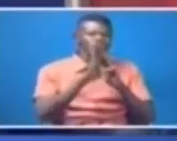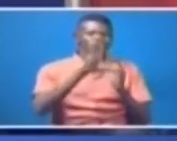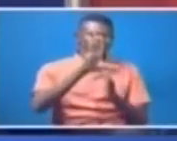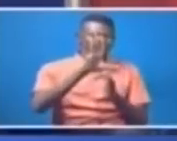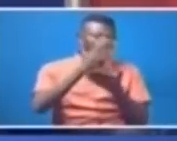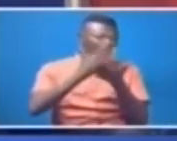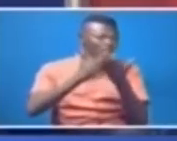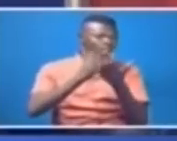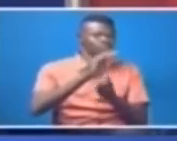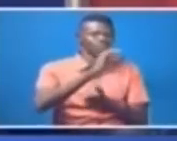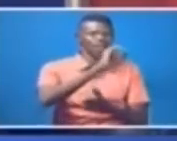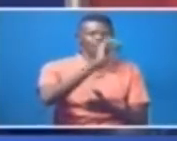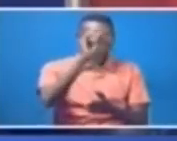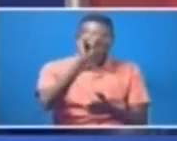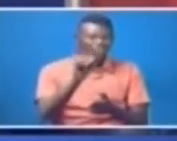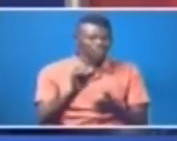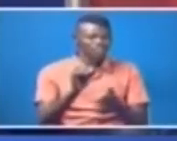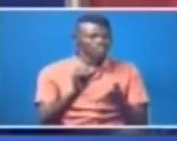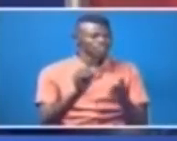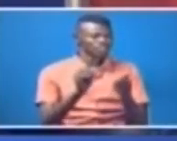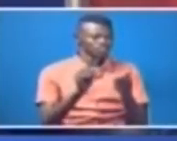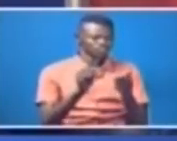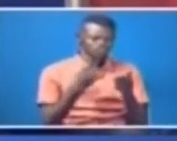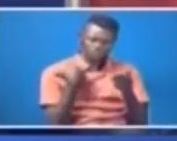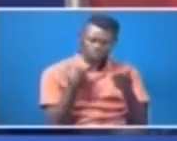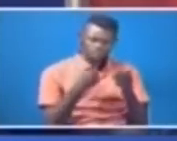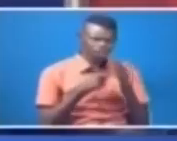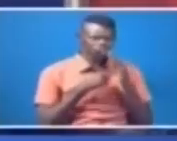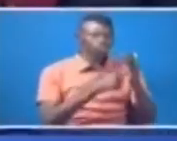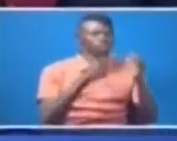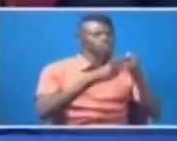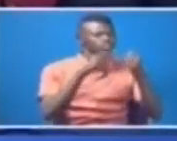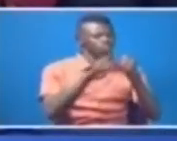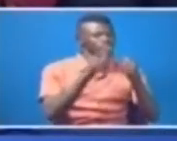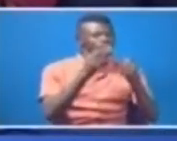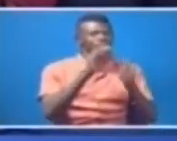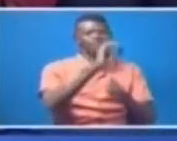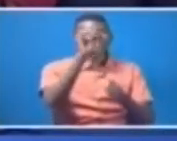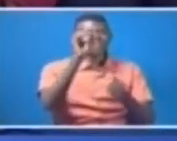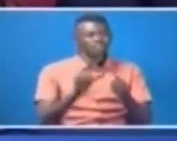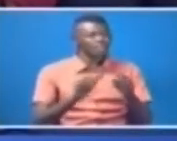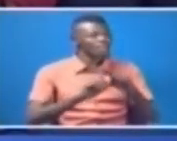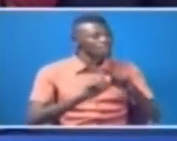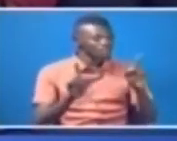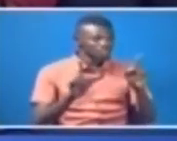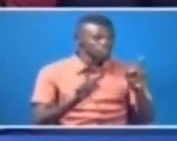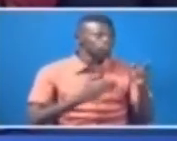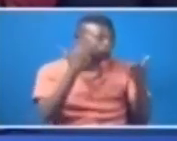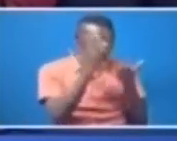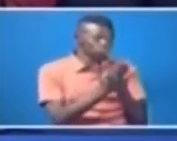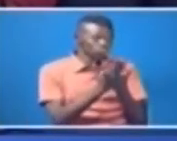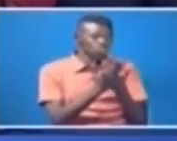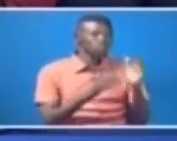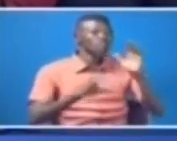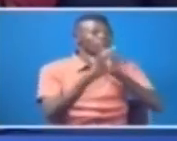5.5%. This last review, we closed at 6.3%. And I think we cannot escape the fact that